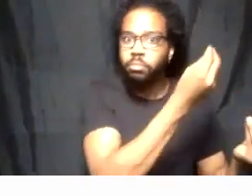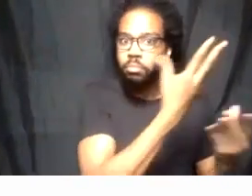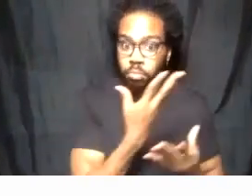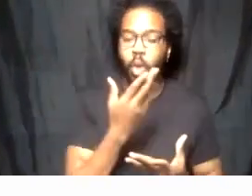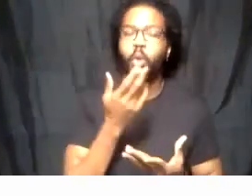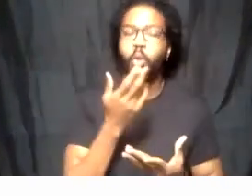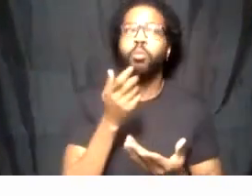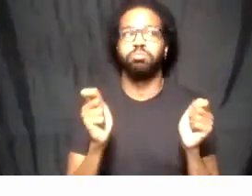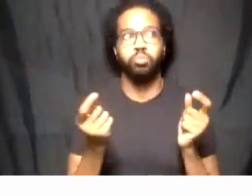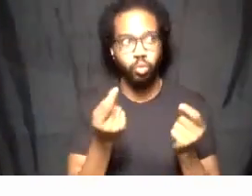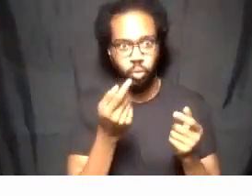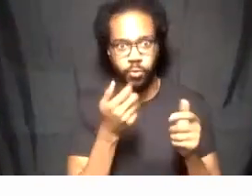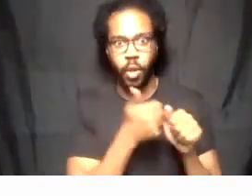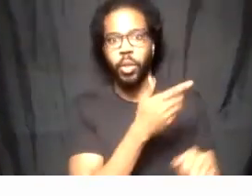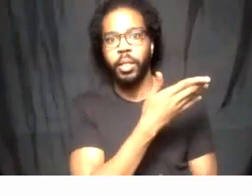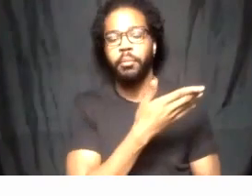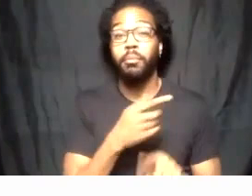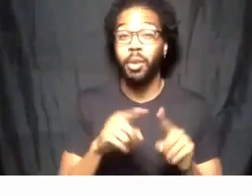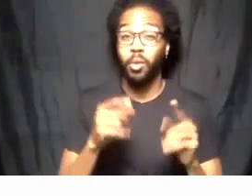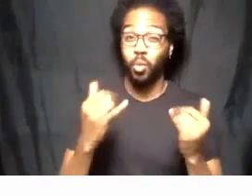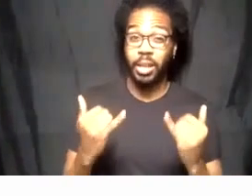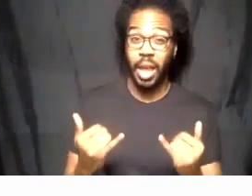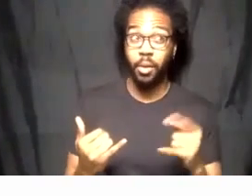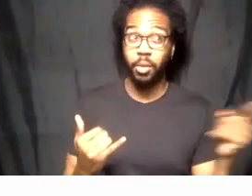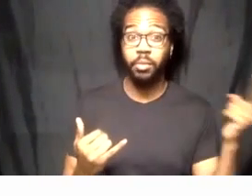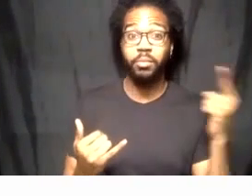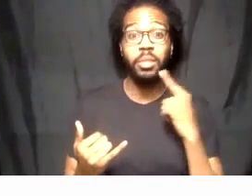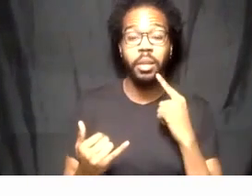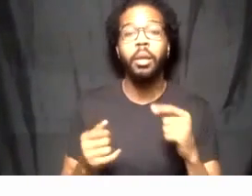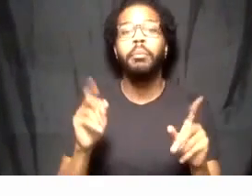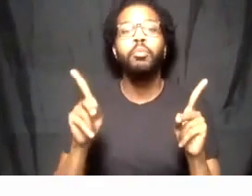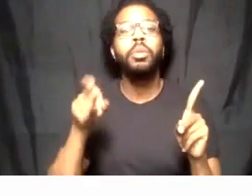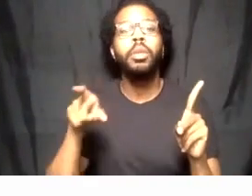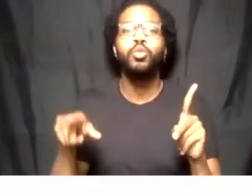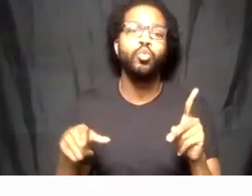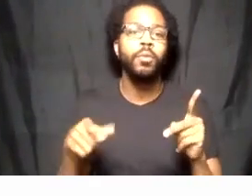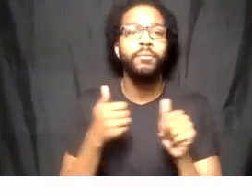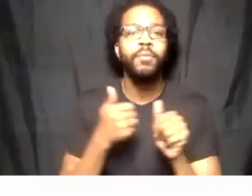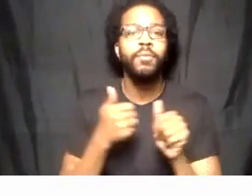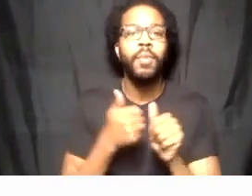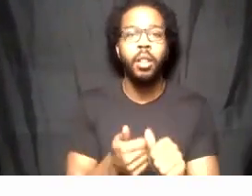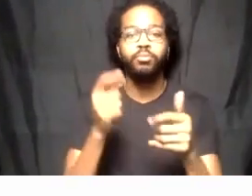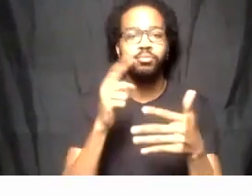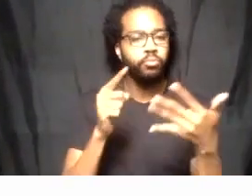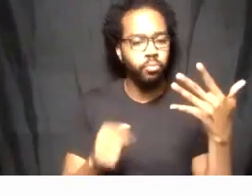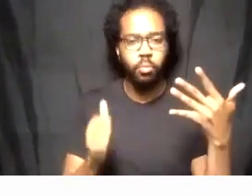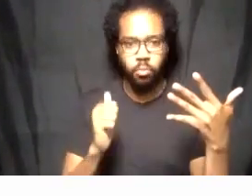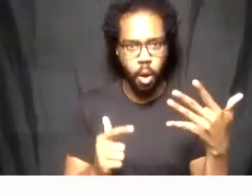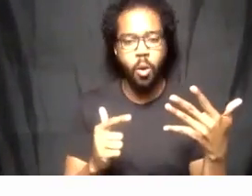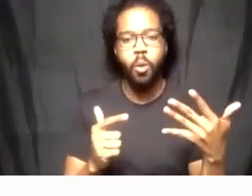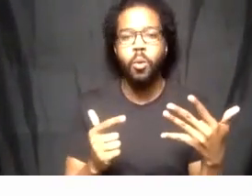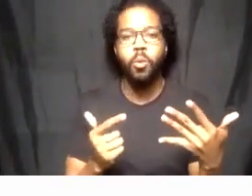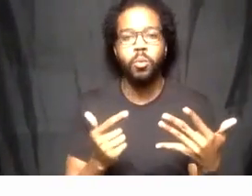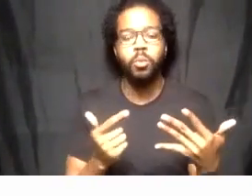this time is that people need to take all of the measures to